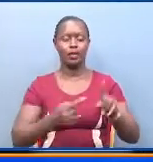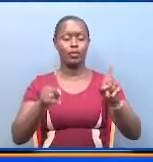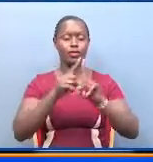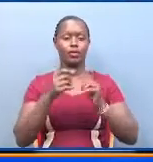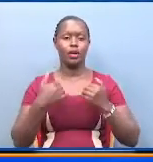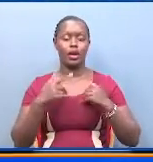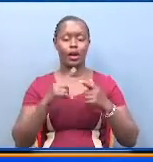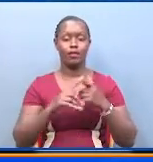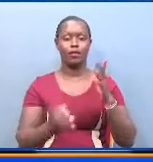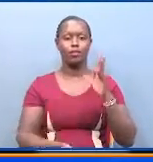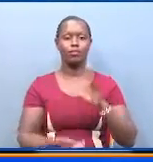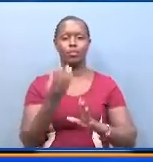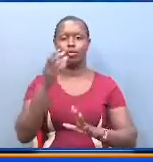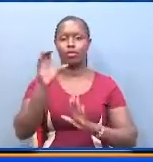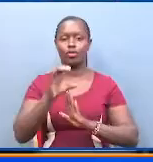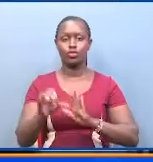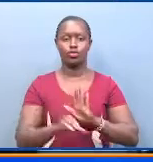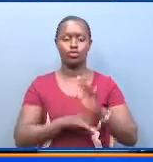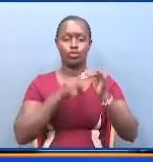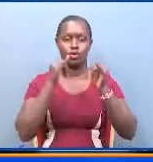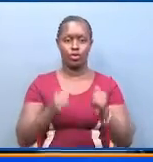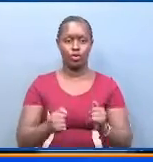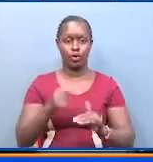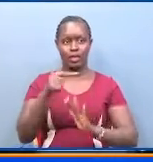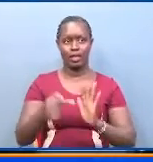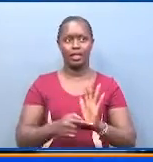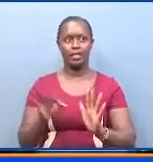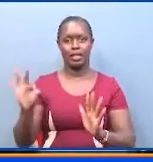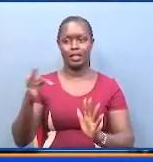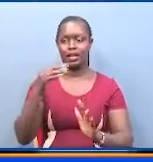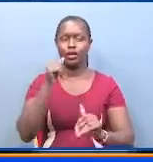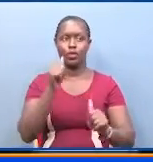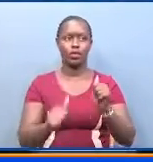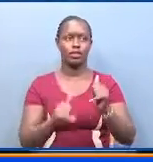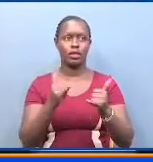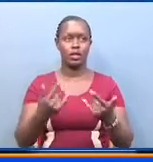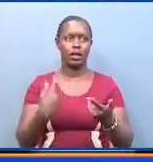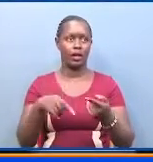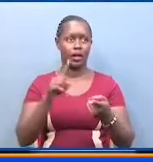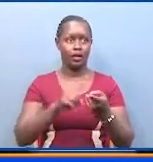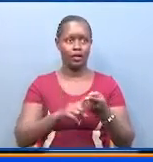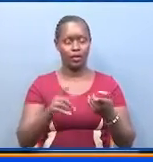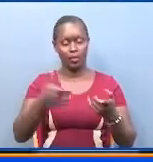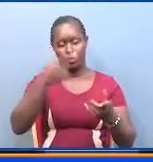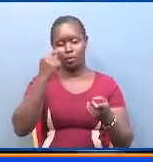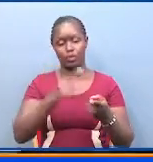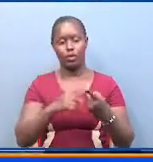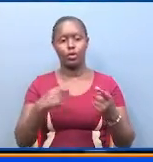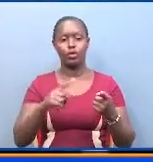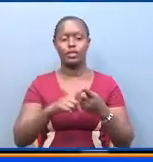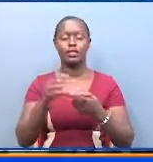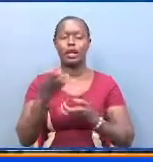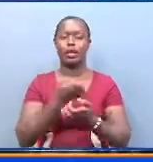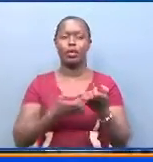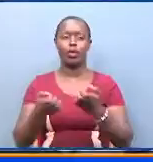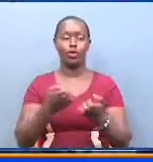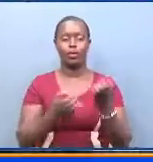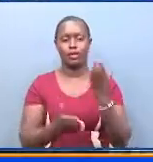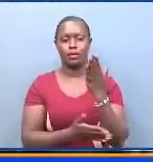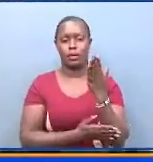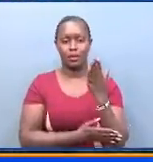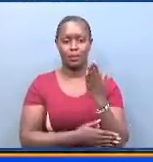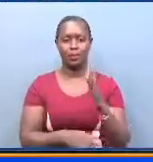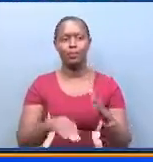mpya, hii ya tatu ni sasa ya ukombozi ya uchumi ya Kenya.